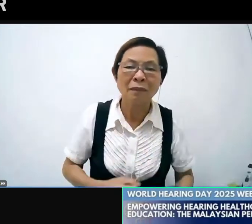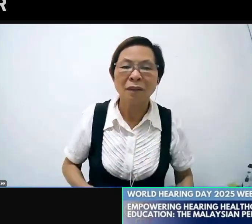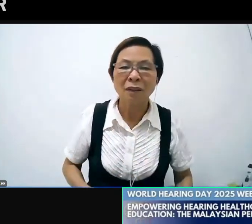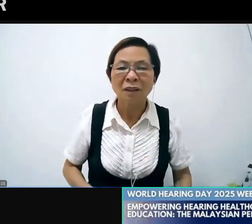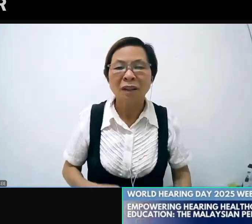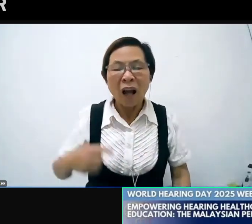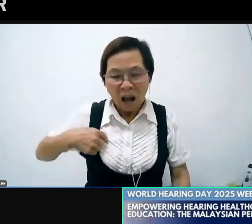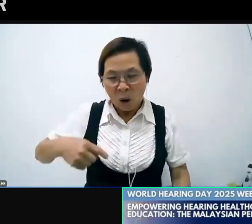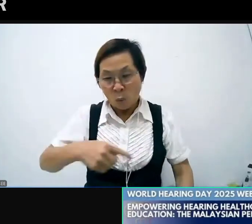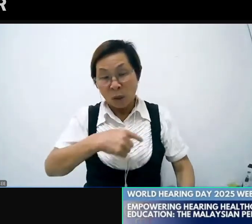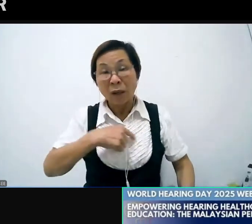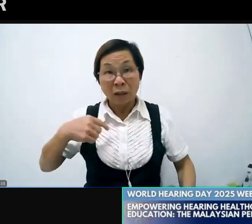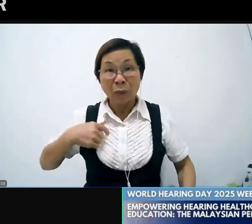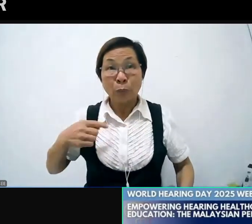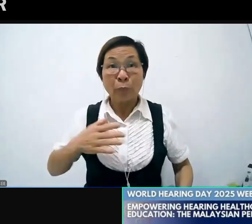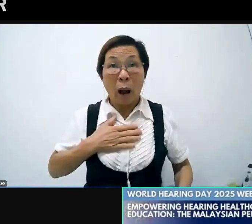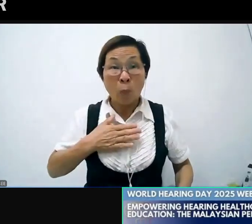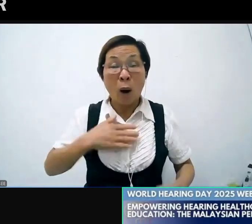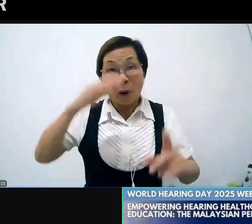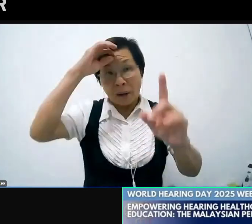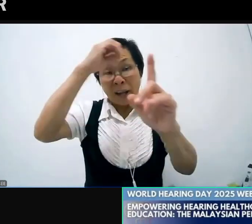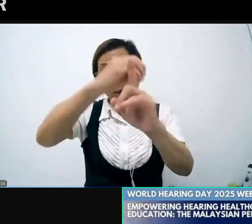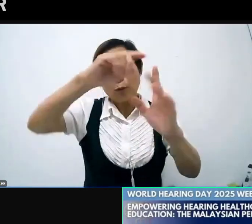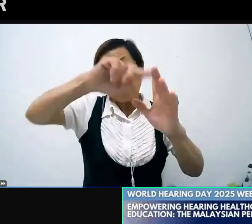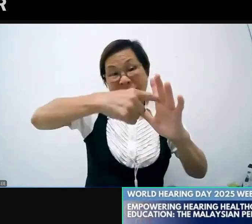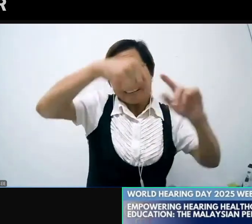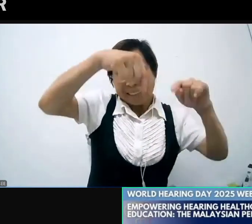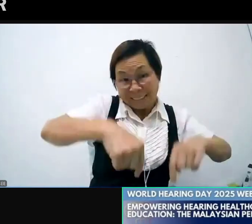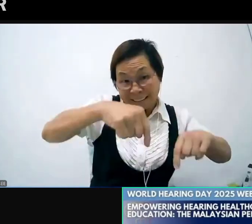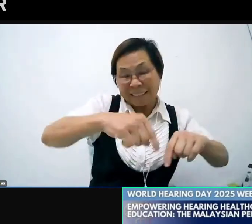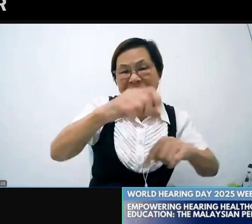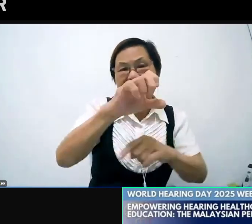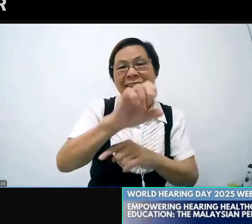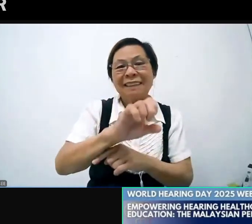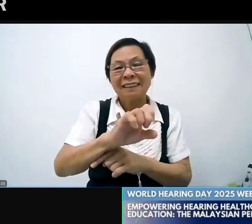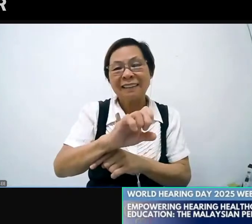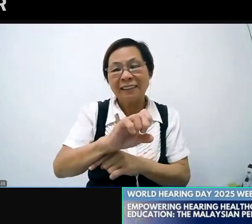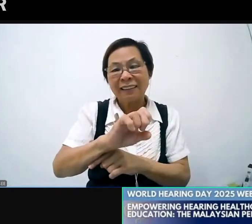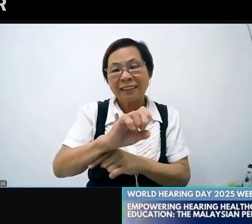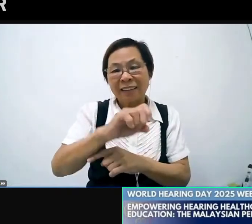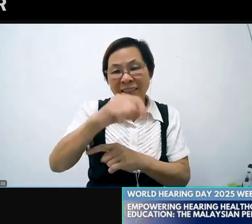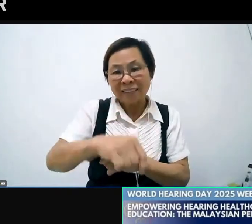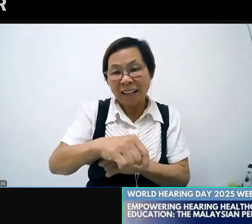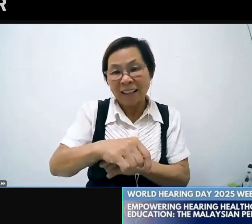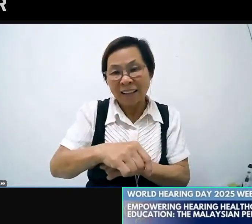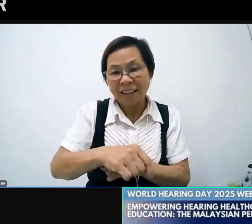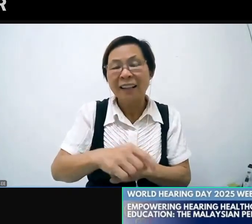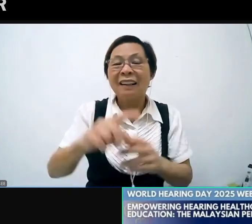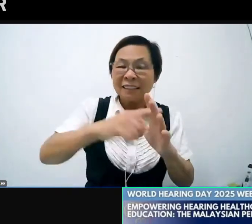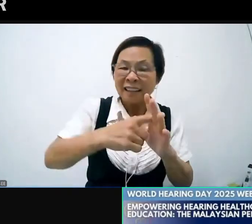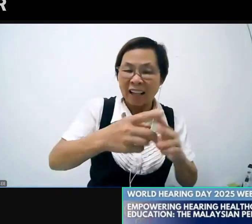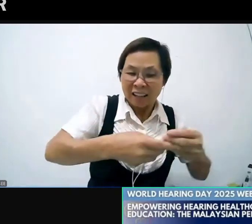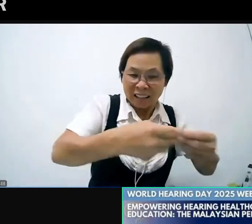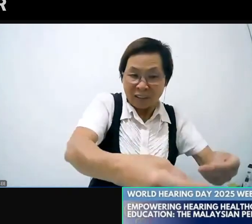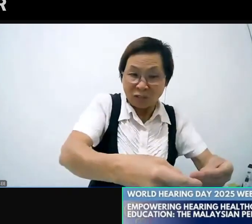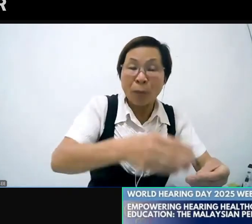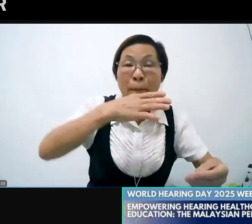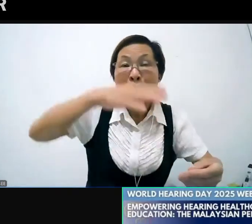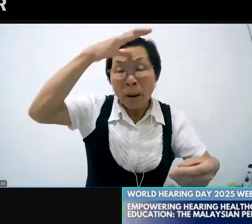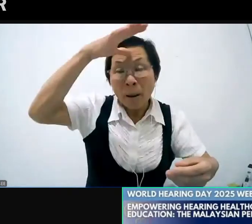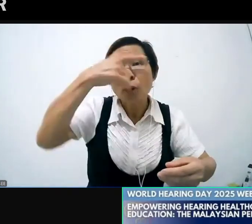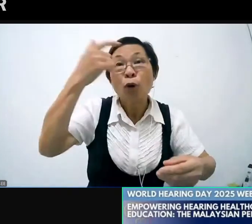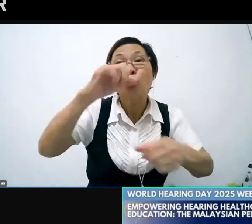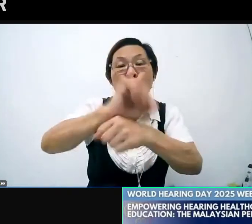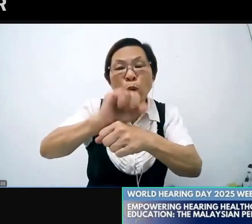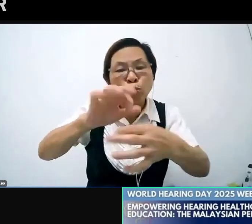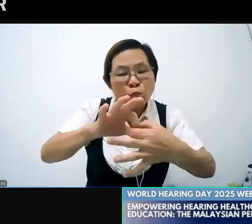our aim is to develop this, and we started off with giving it to parents because we work with parents a